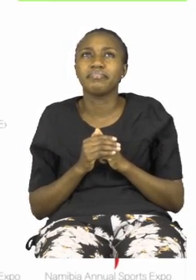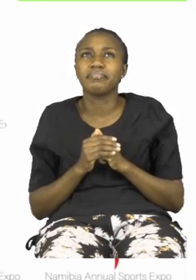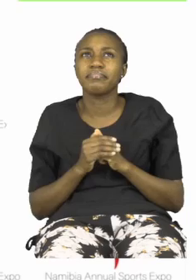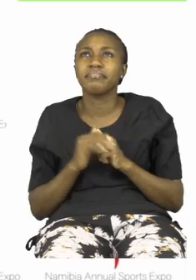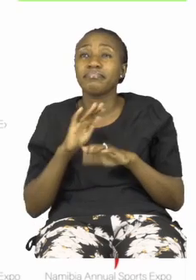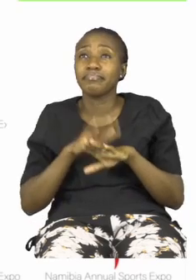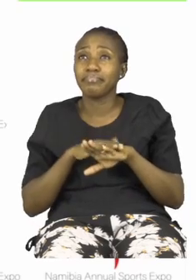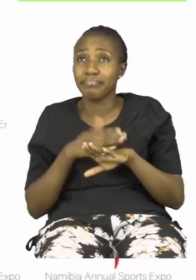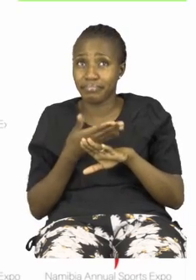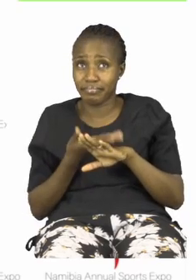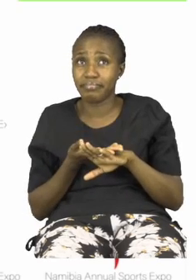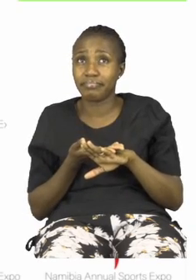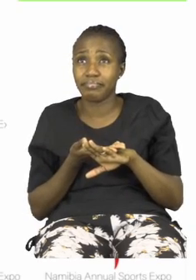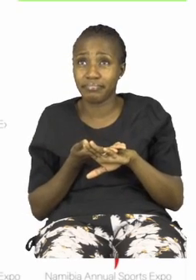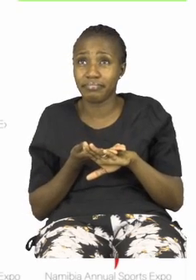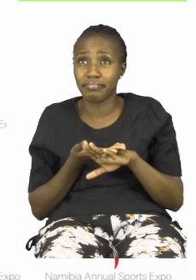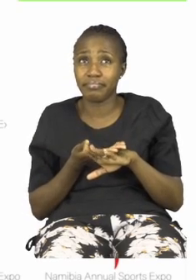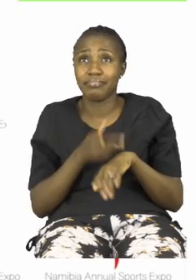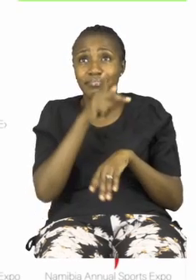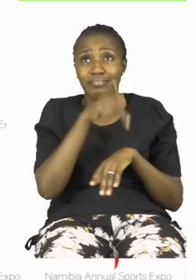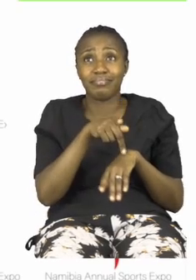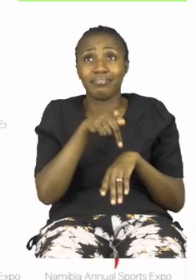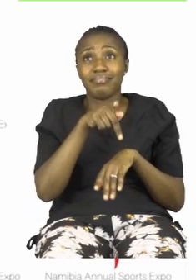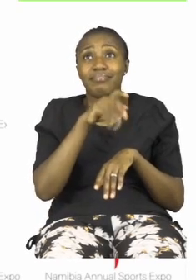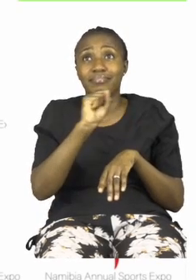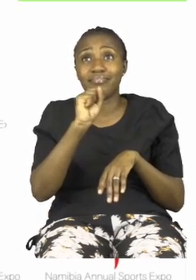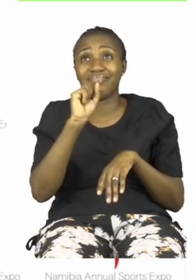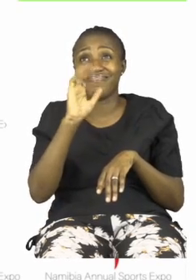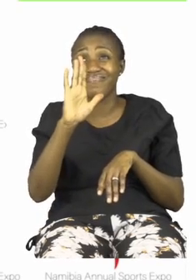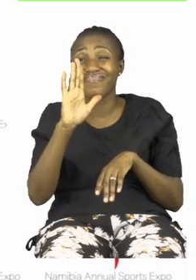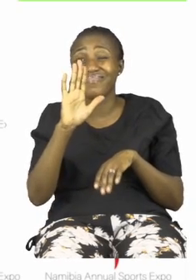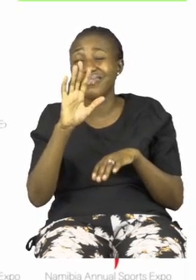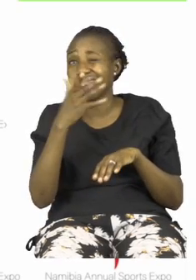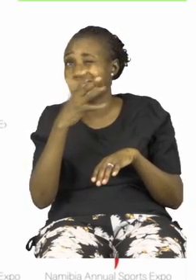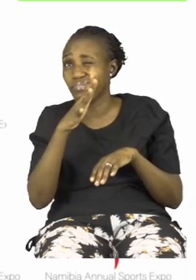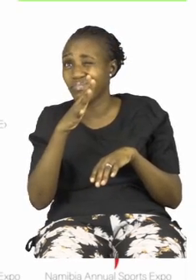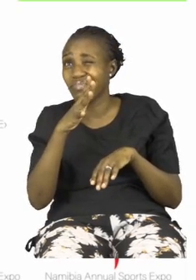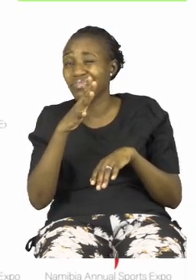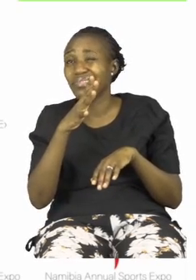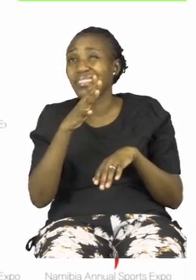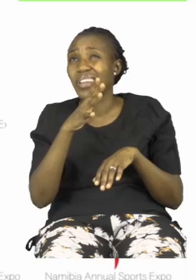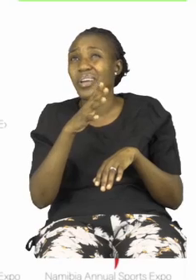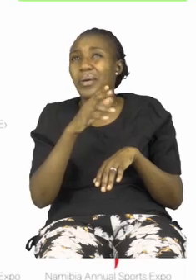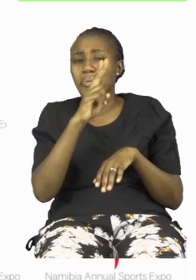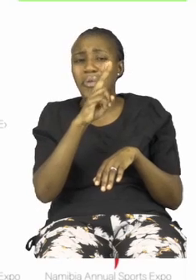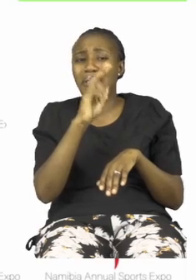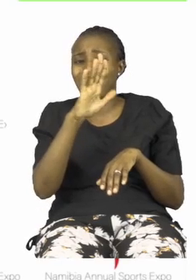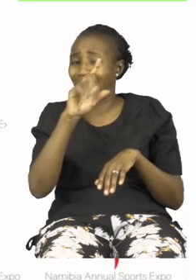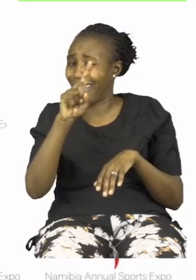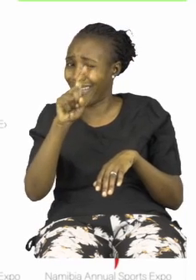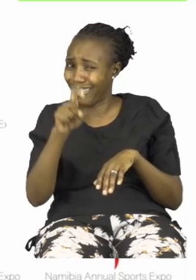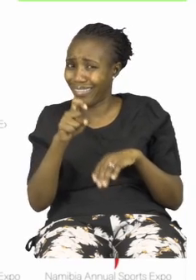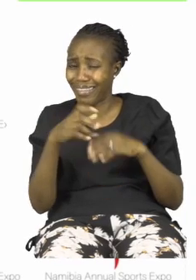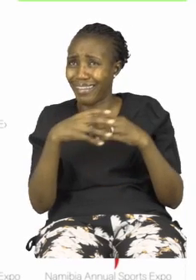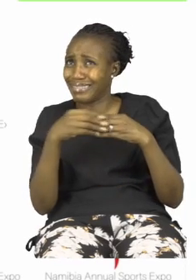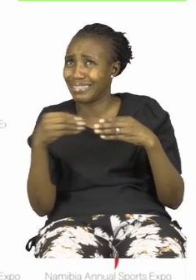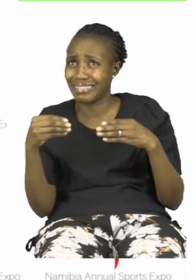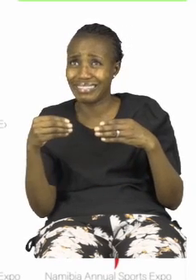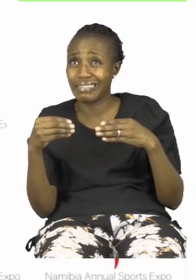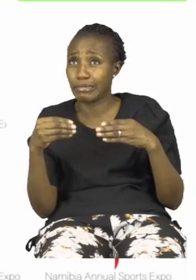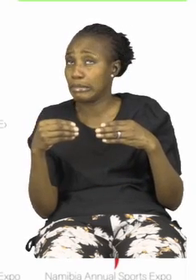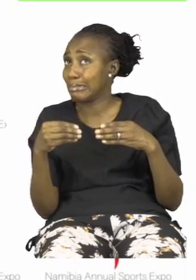almost there. A PS5 would probably cost you around 20,000 Namibian dollars, and the game costs 1,500. So that's not for